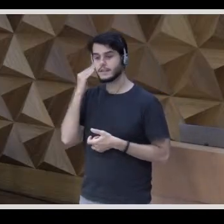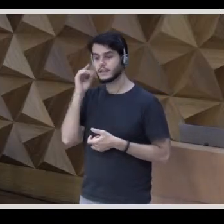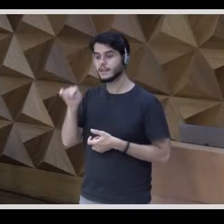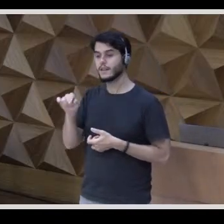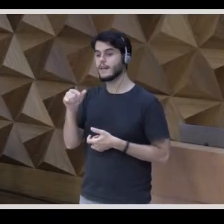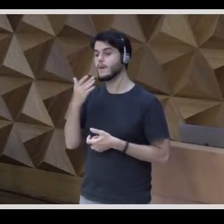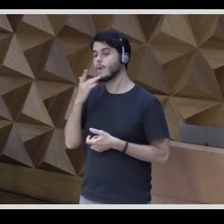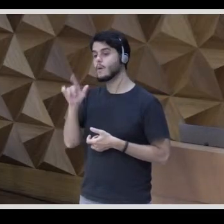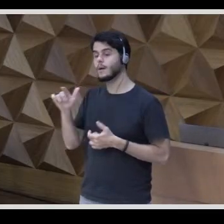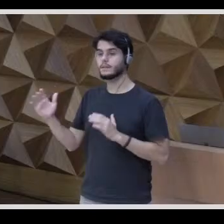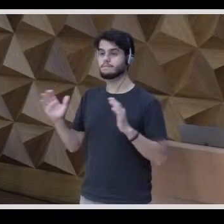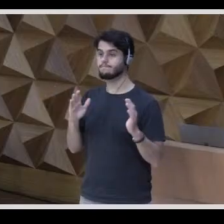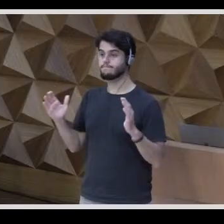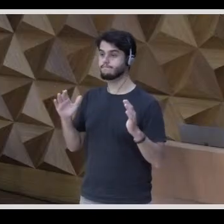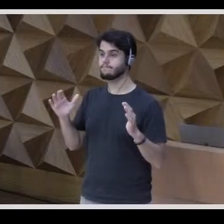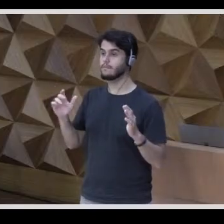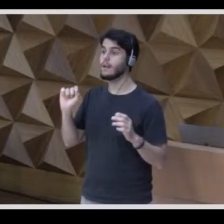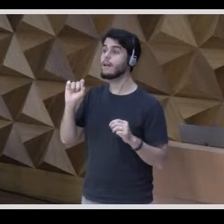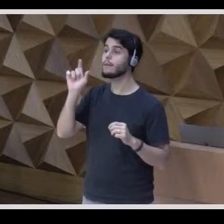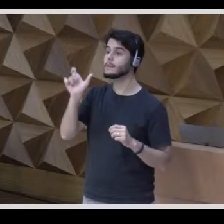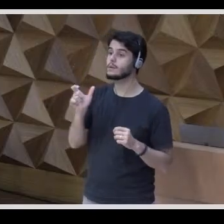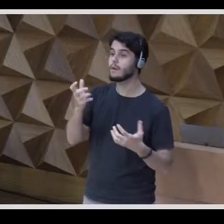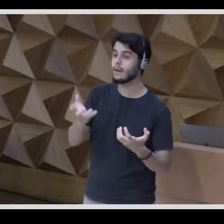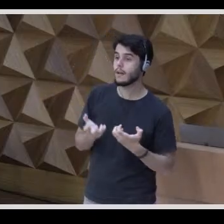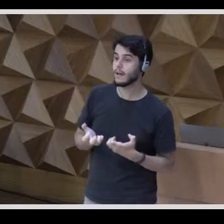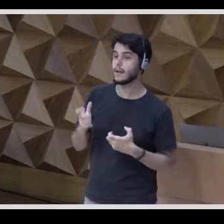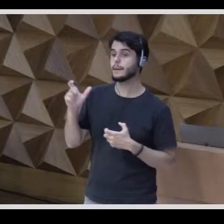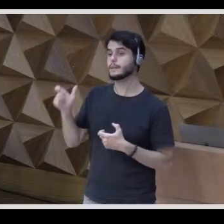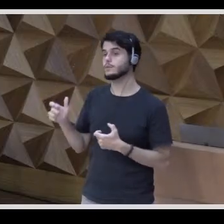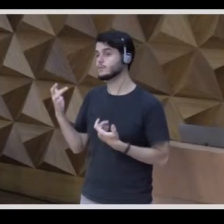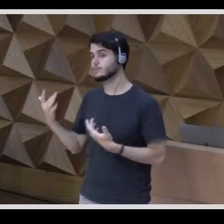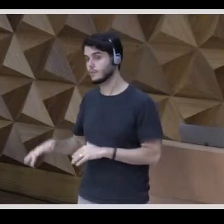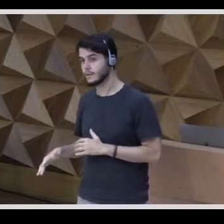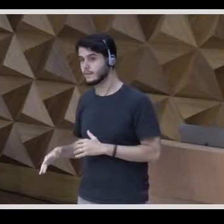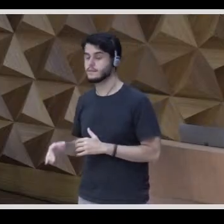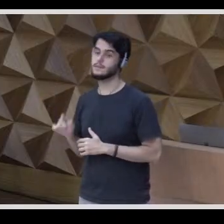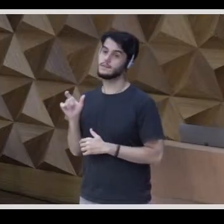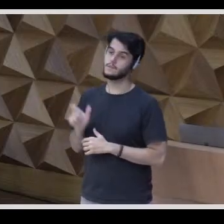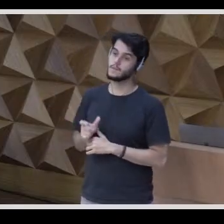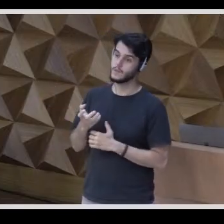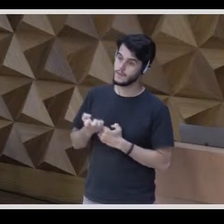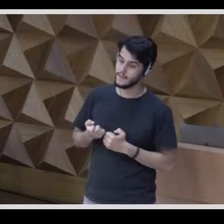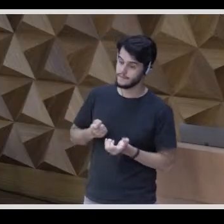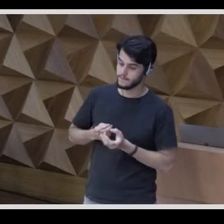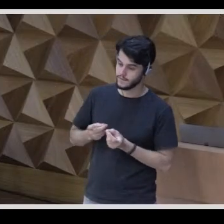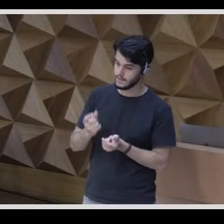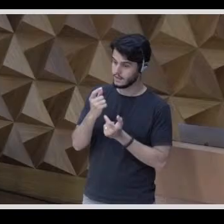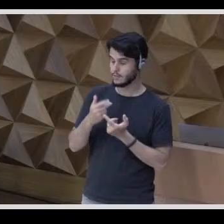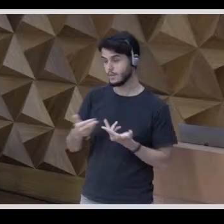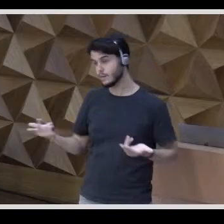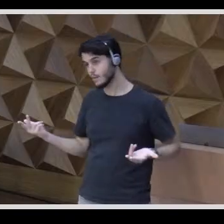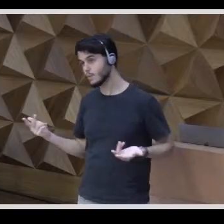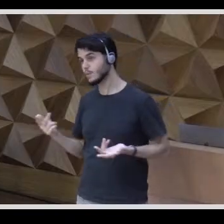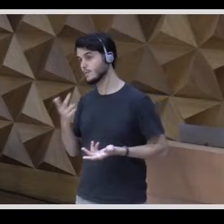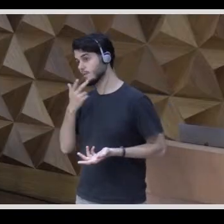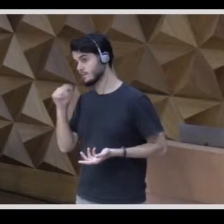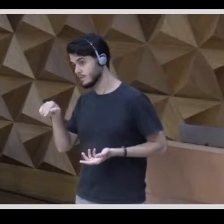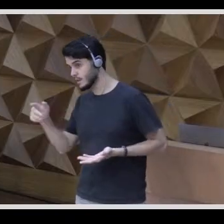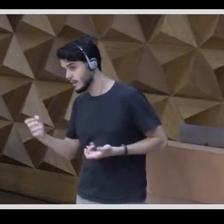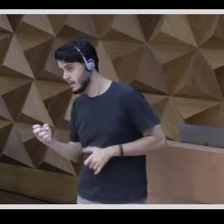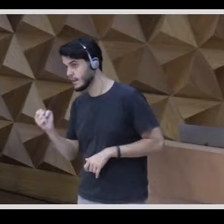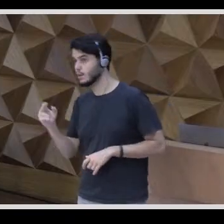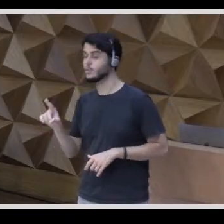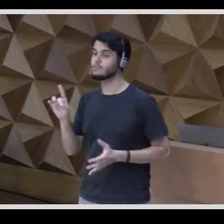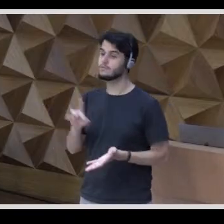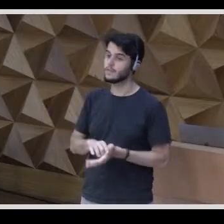it the person who's trying to sell you something, or is it you wanting to actually solve a problem for yourself and